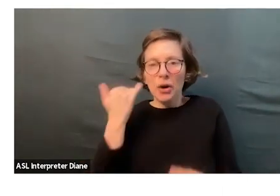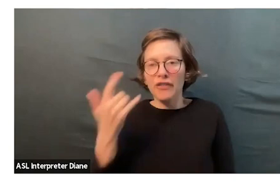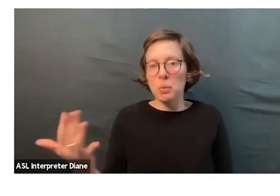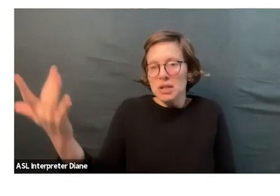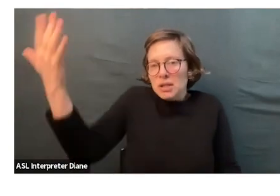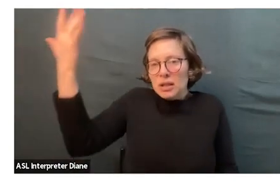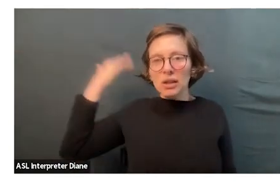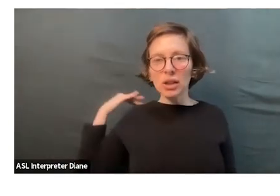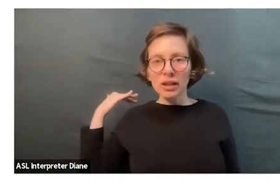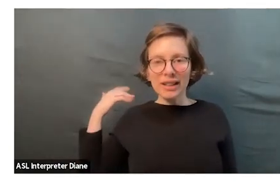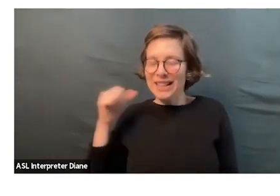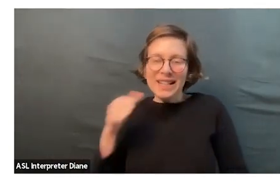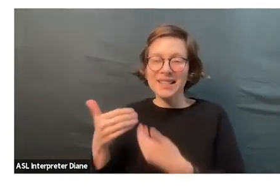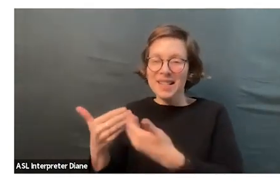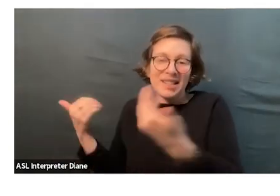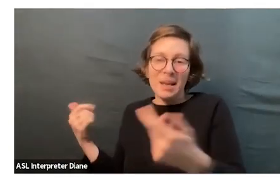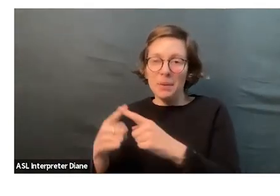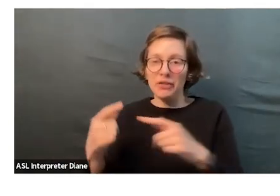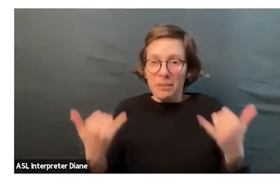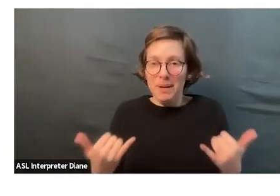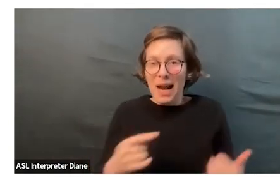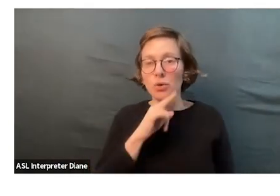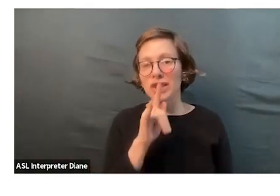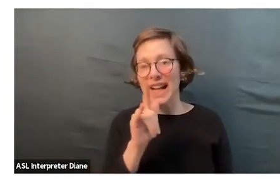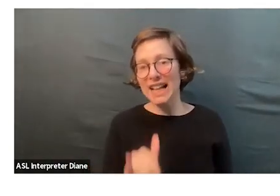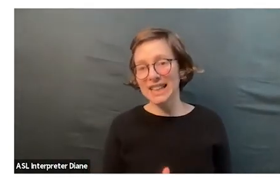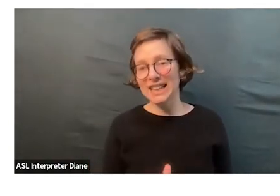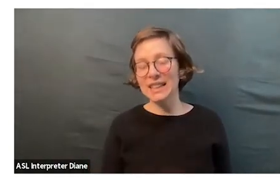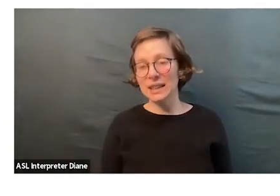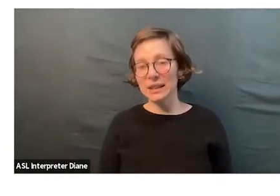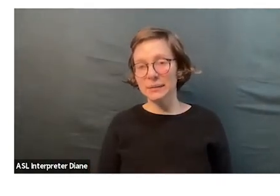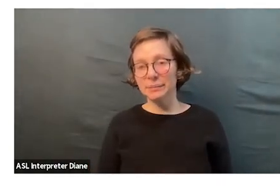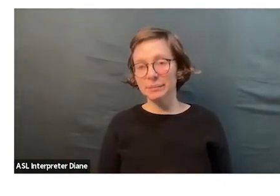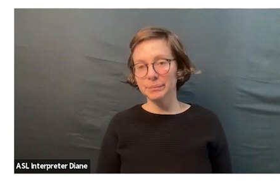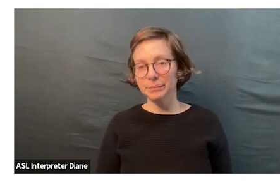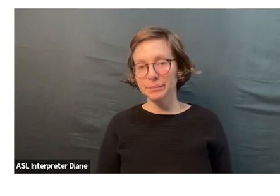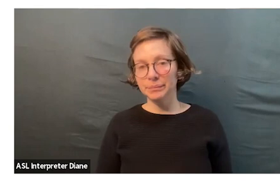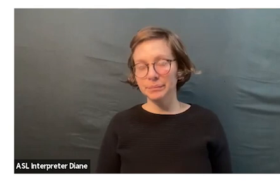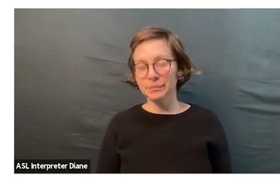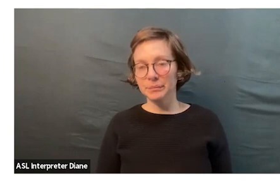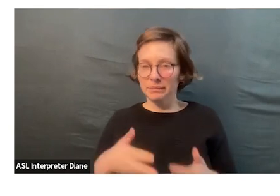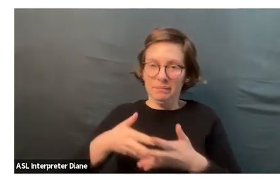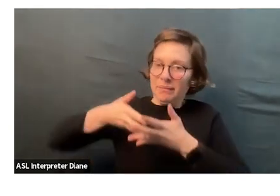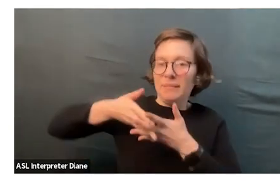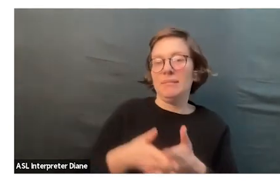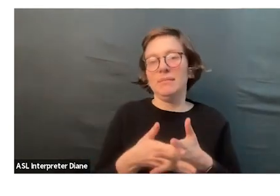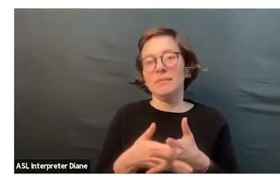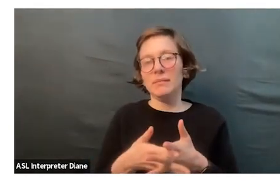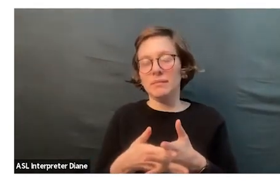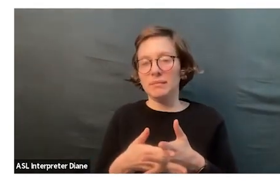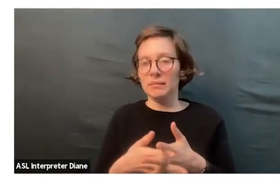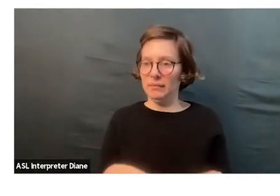continuing to inform our cultures, the intersection of our cultures, the exploitation, and everything that we're talking